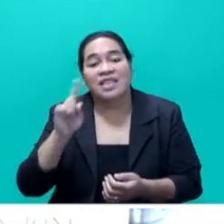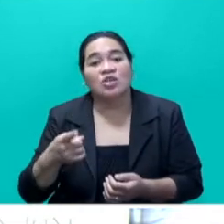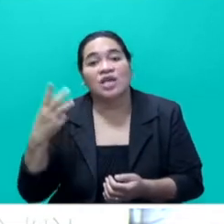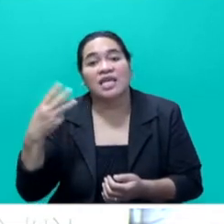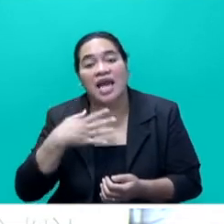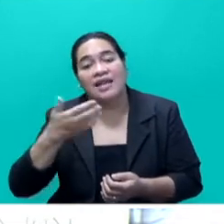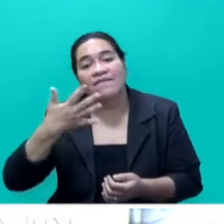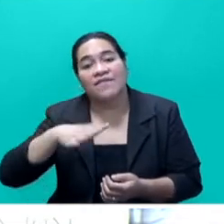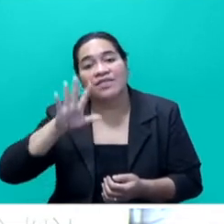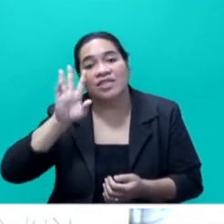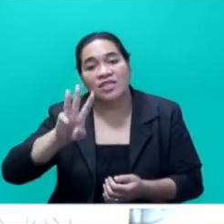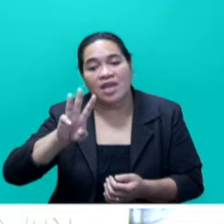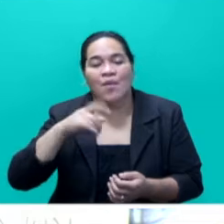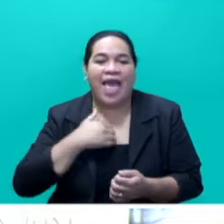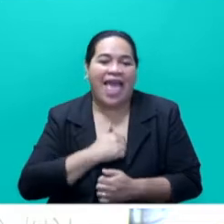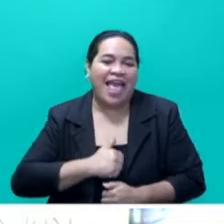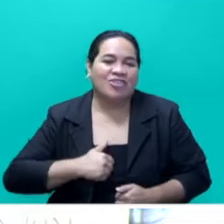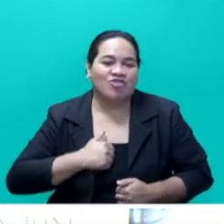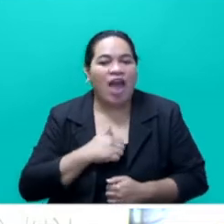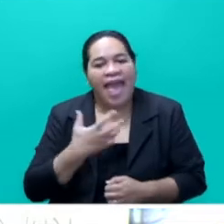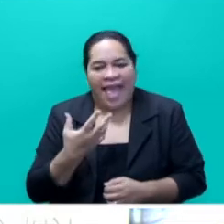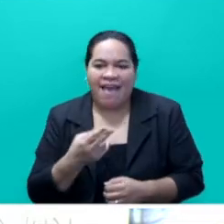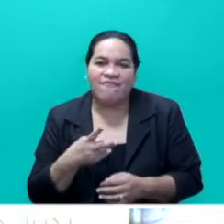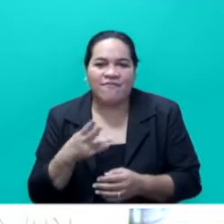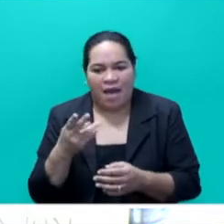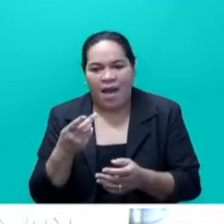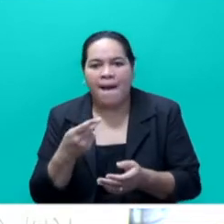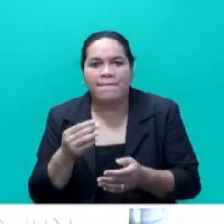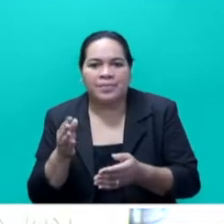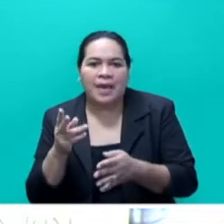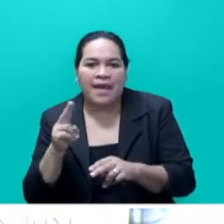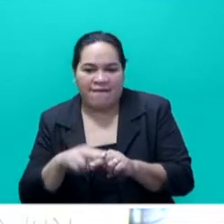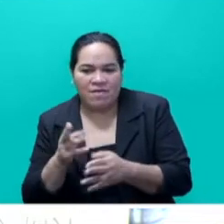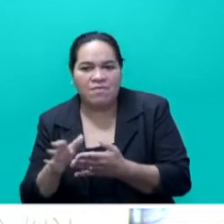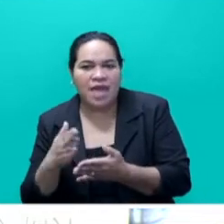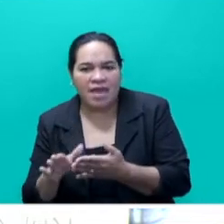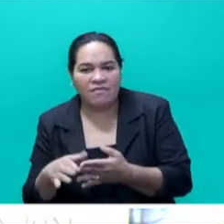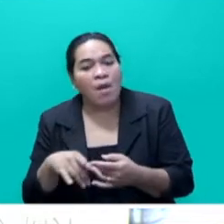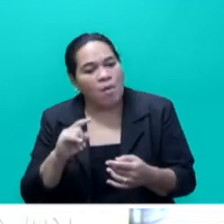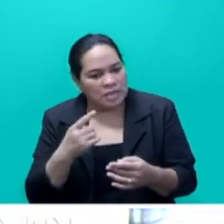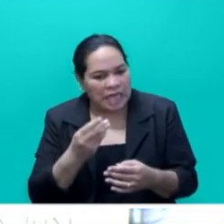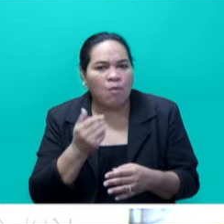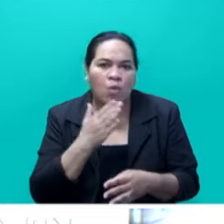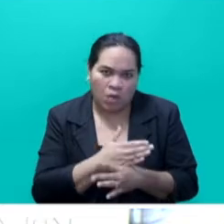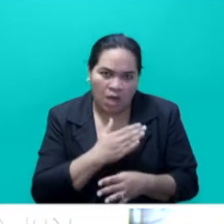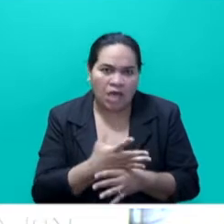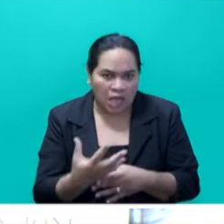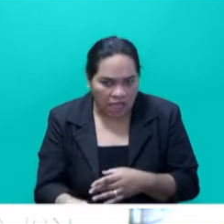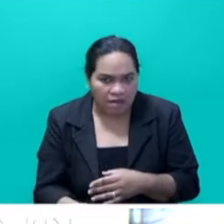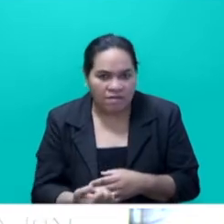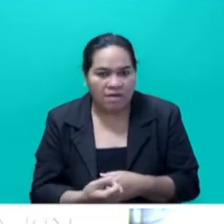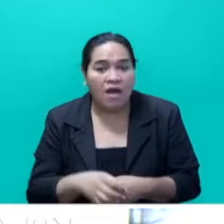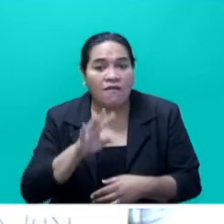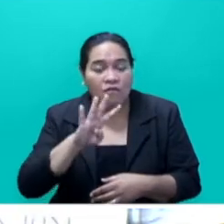17,353 were enjoying FNPF pensions or were currently employed. There are about